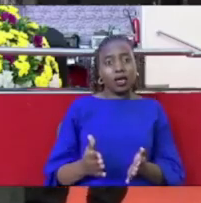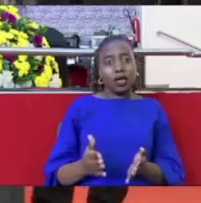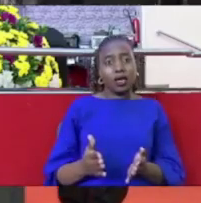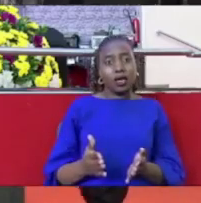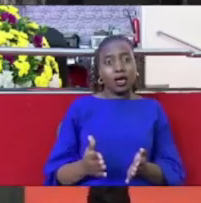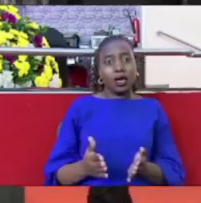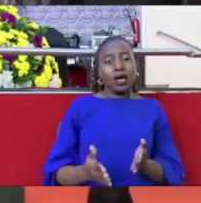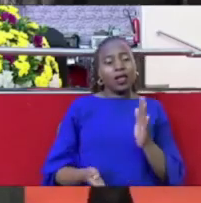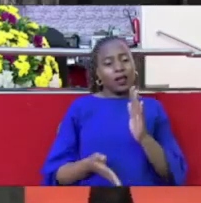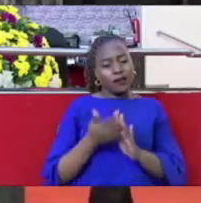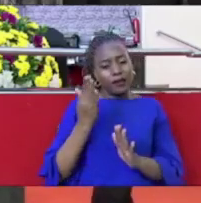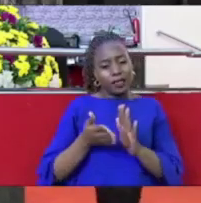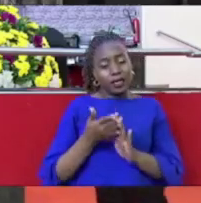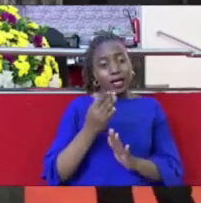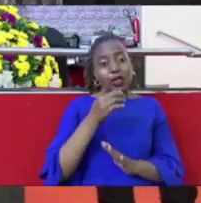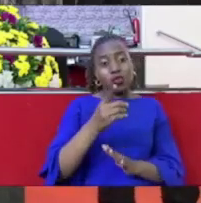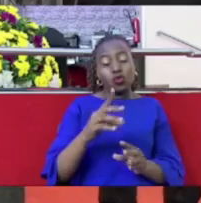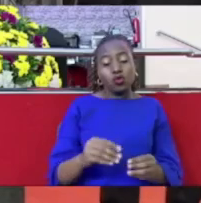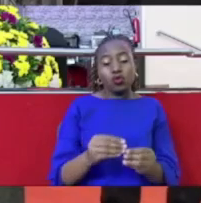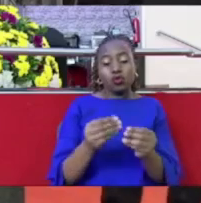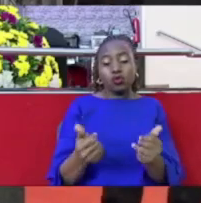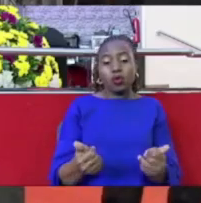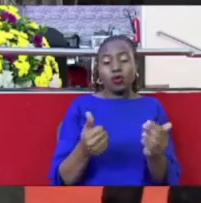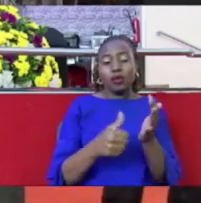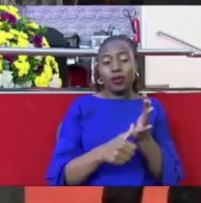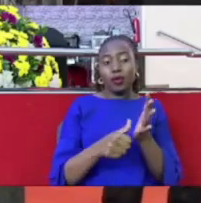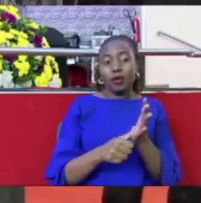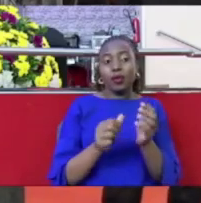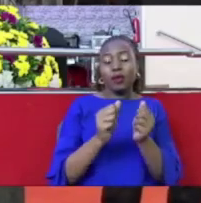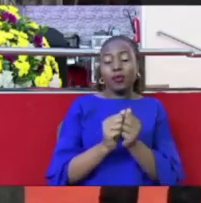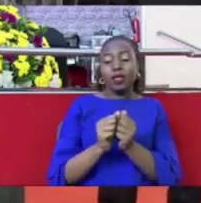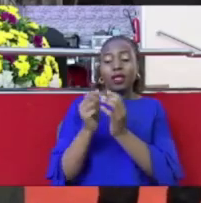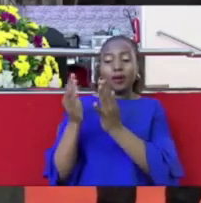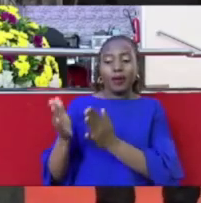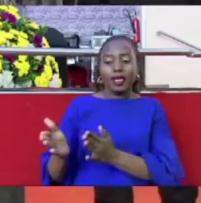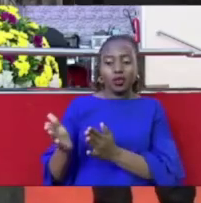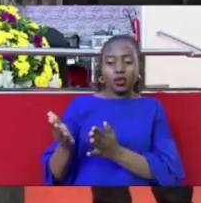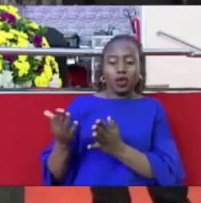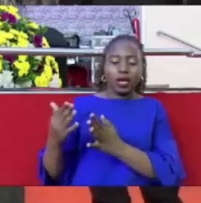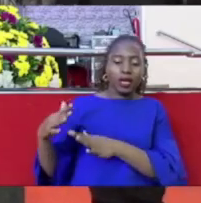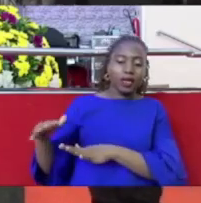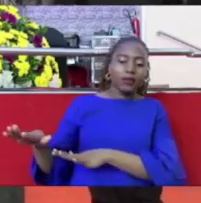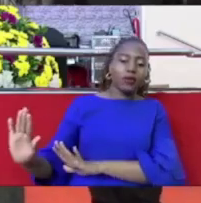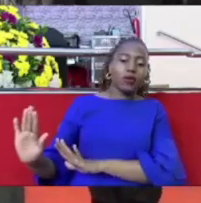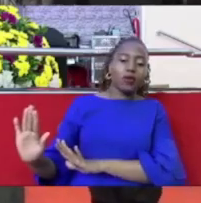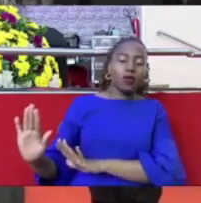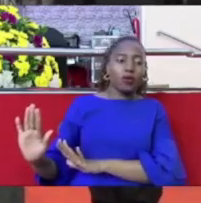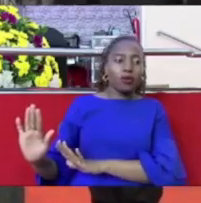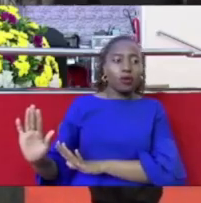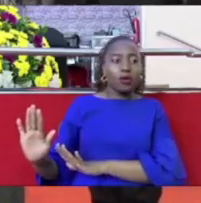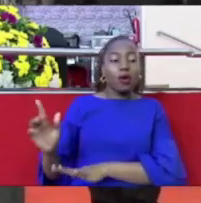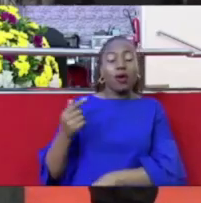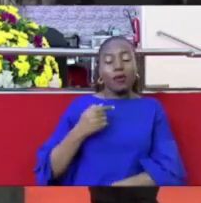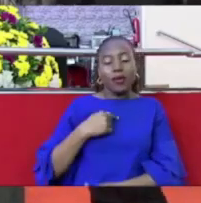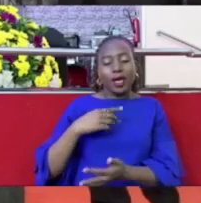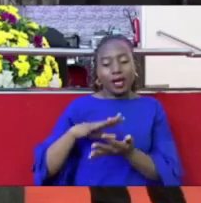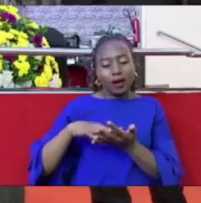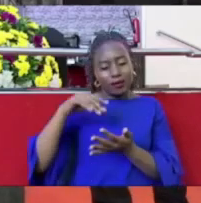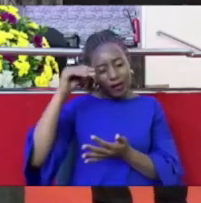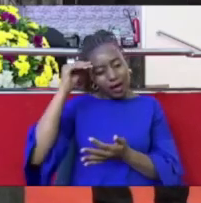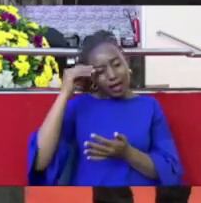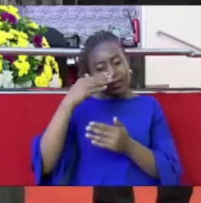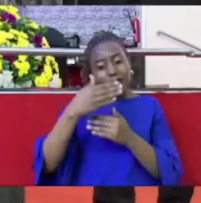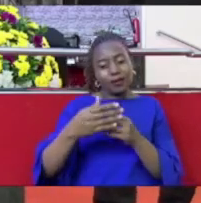this person and you let go. Jinsi ambavyo utaachilia mambo na uweze kusuluhisha. I have learned with the time. Nimejifunza na wakati.